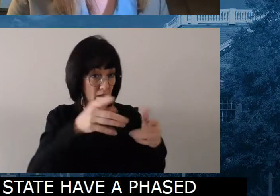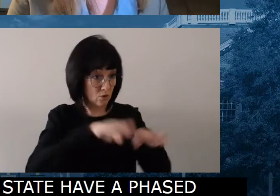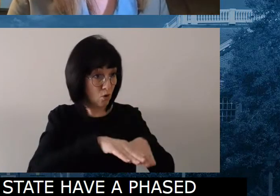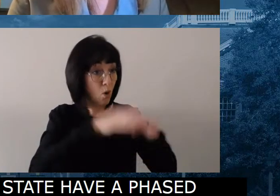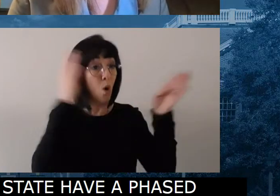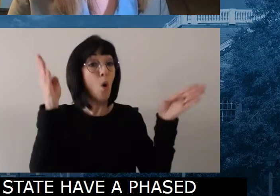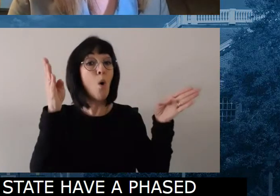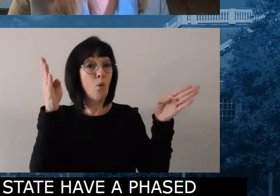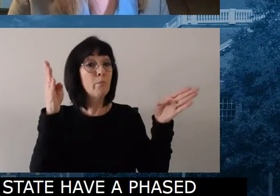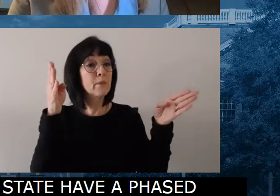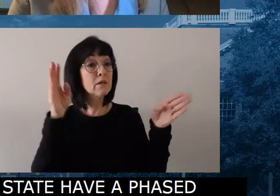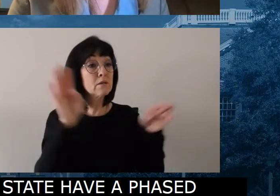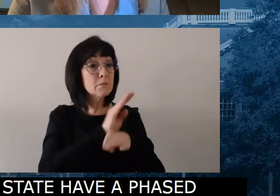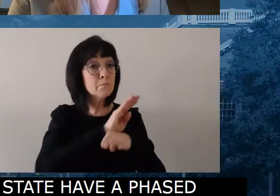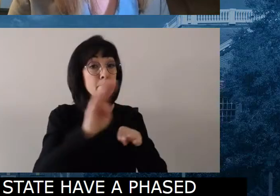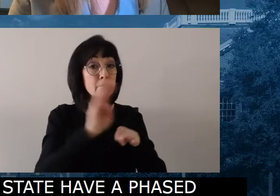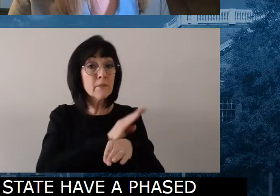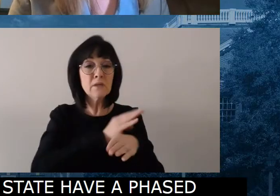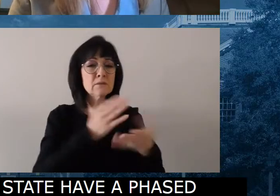considering reopening?